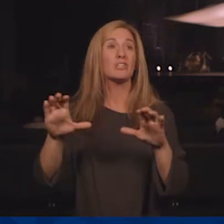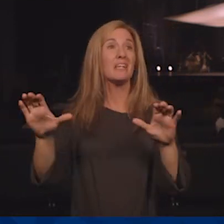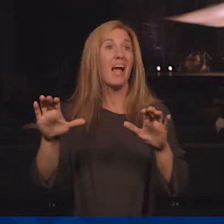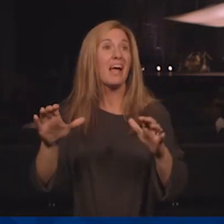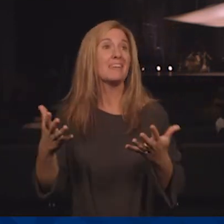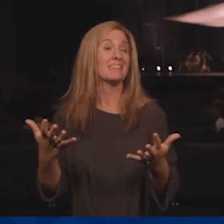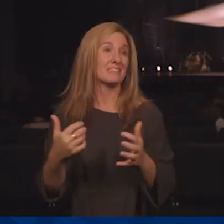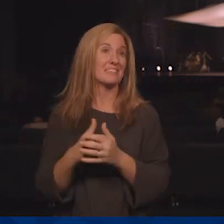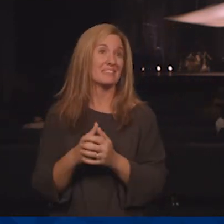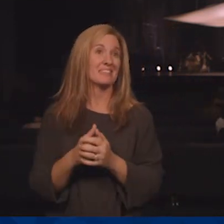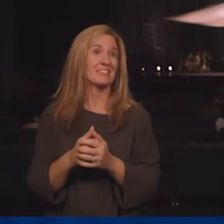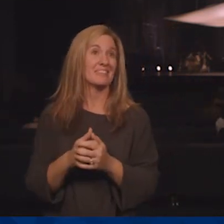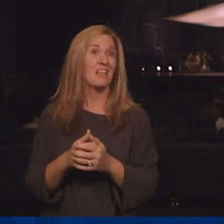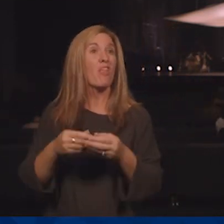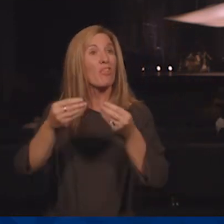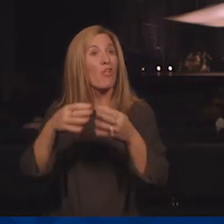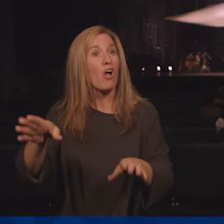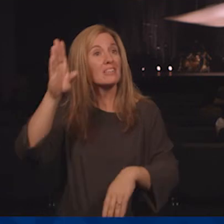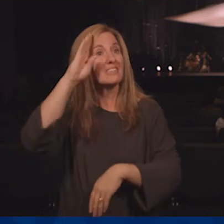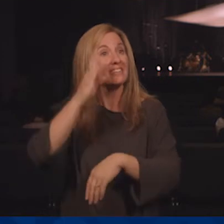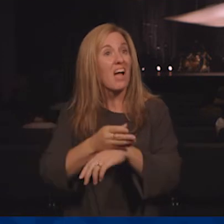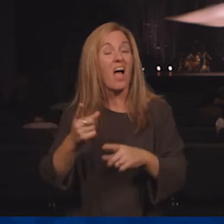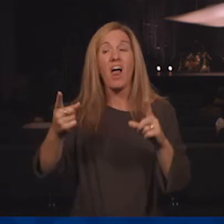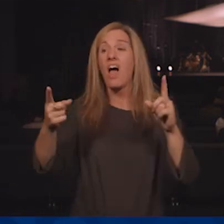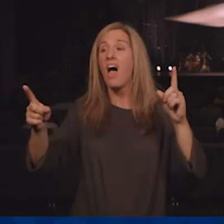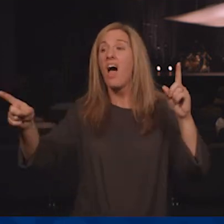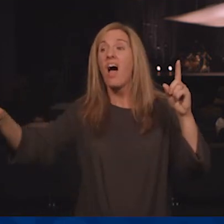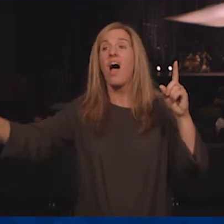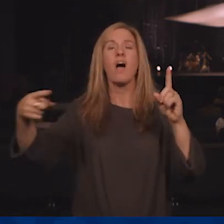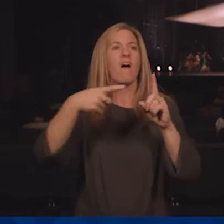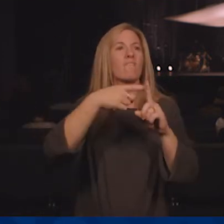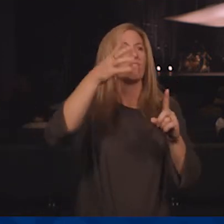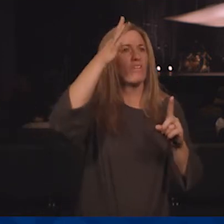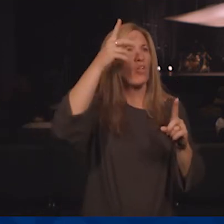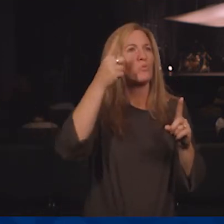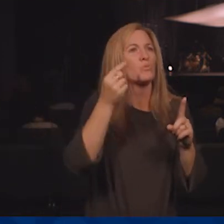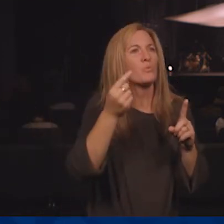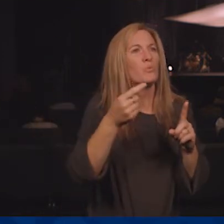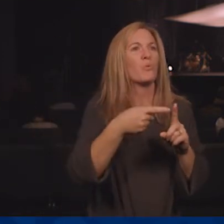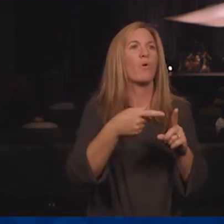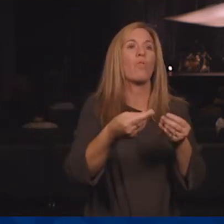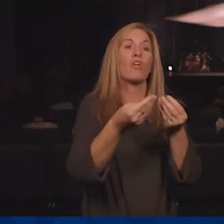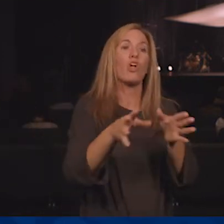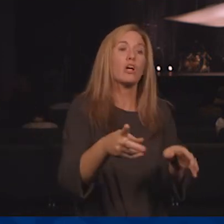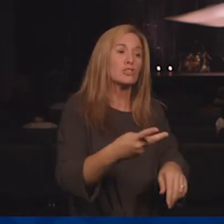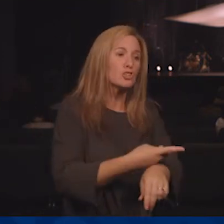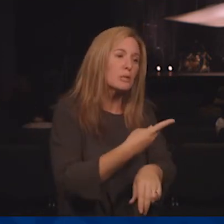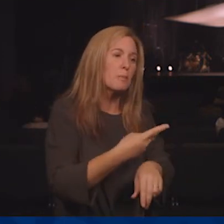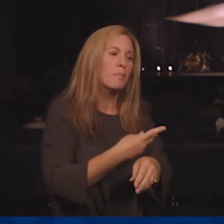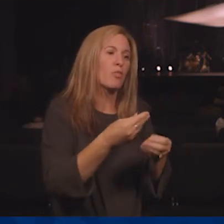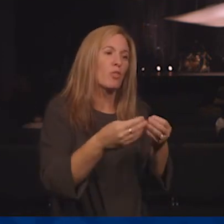How did he treat the lost son, the lost sheep, the lost coin? He seeks after them.